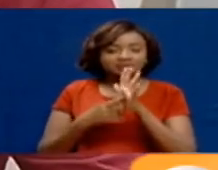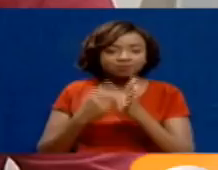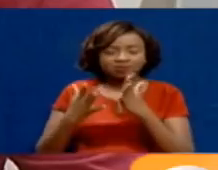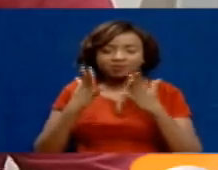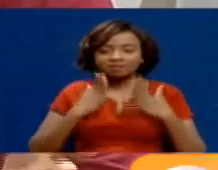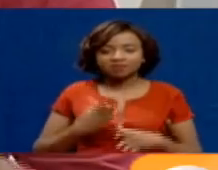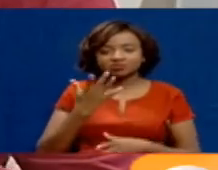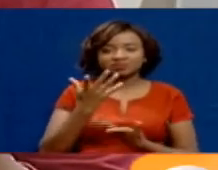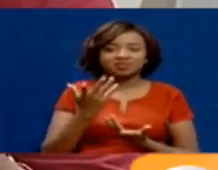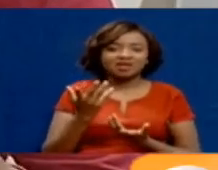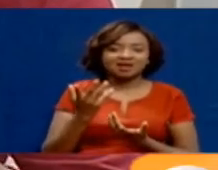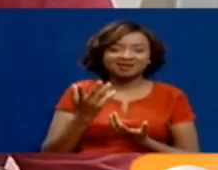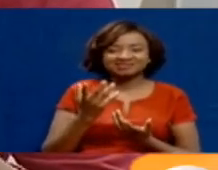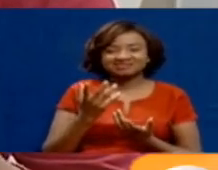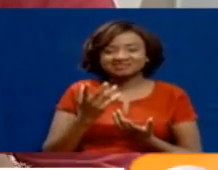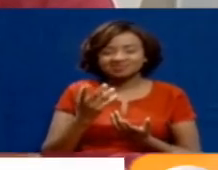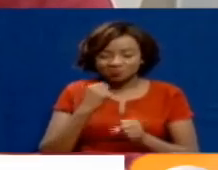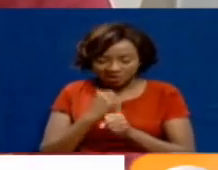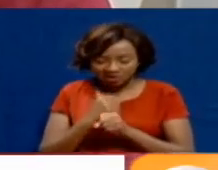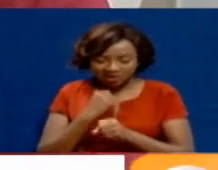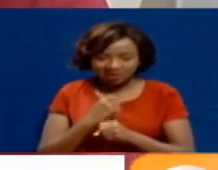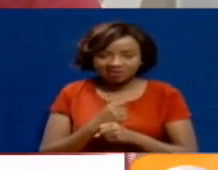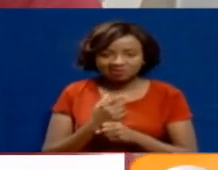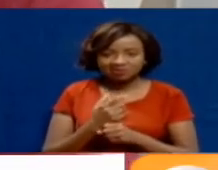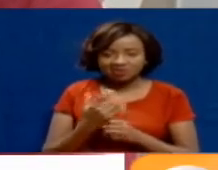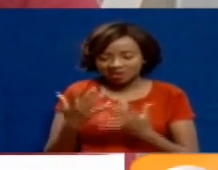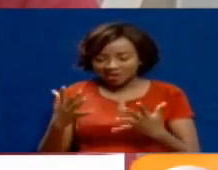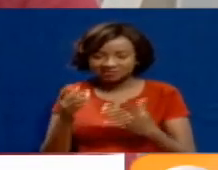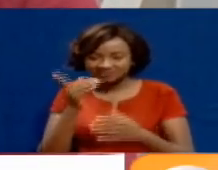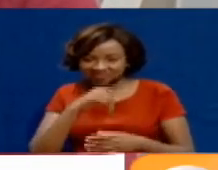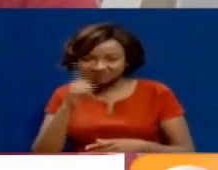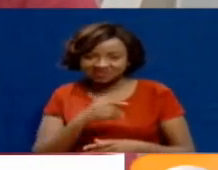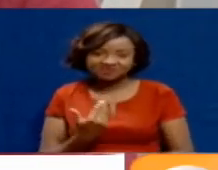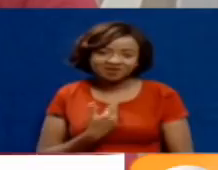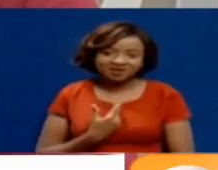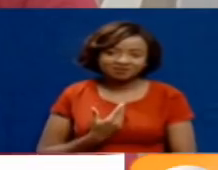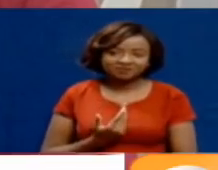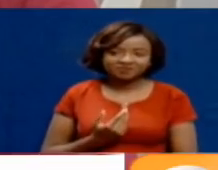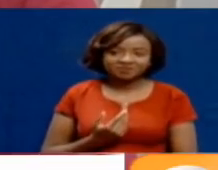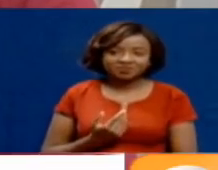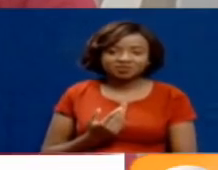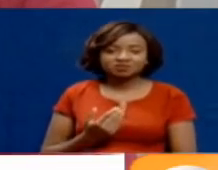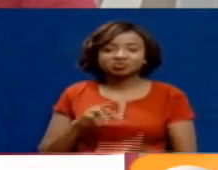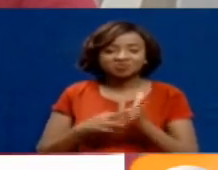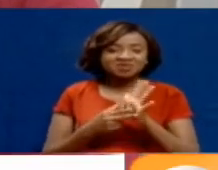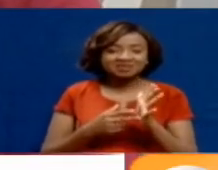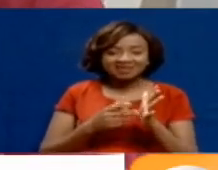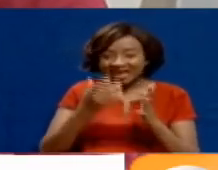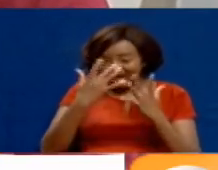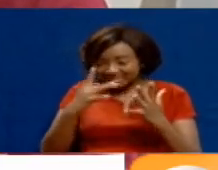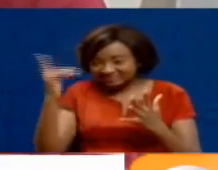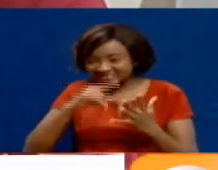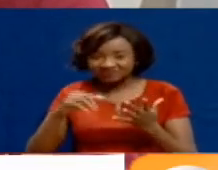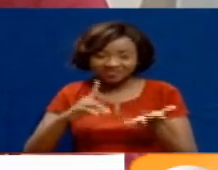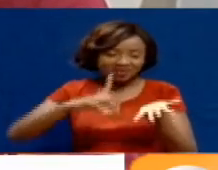farm with visibly dirty hands, or working in a garage with visibly greasy hands. Any sanitizer will not work. But